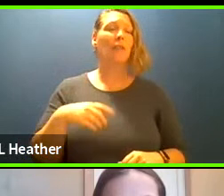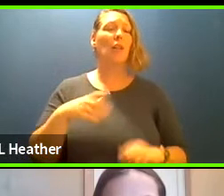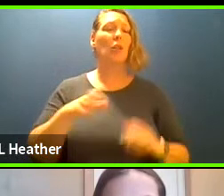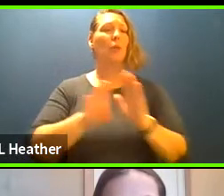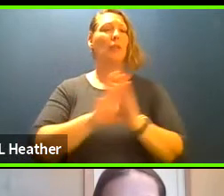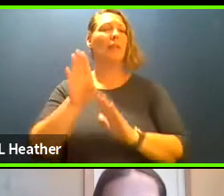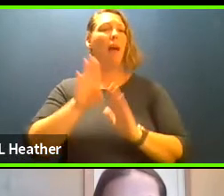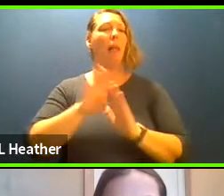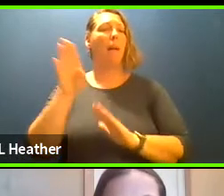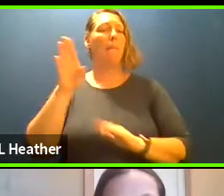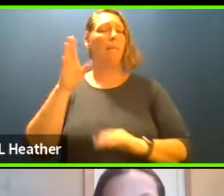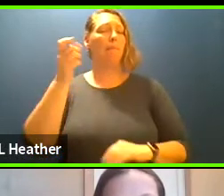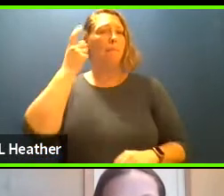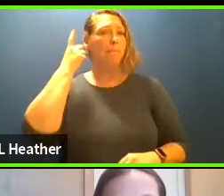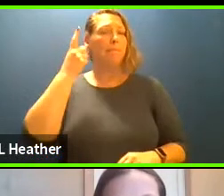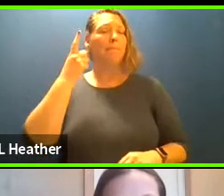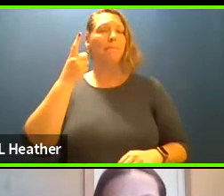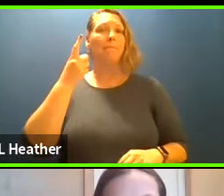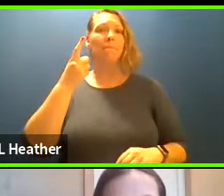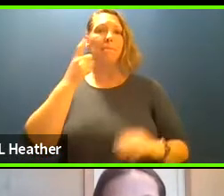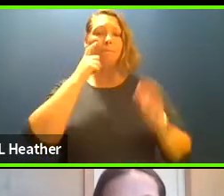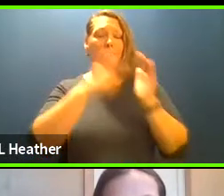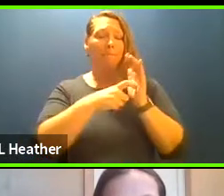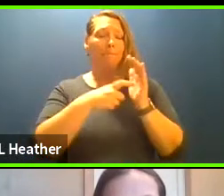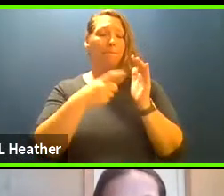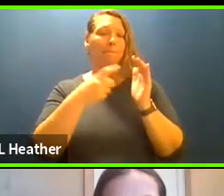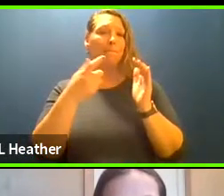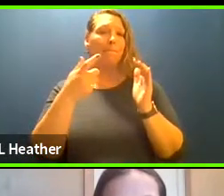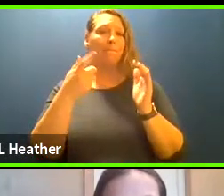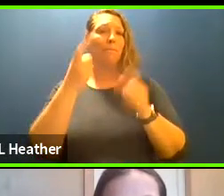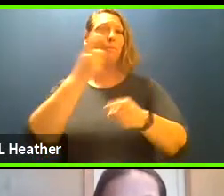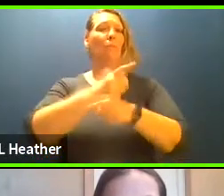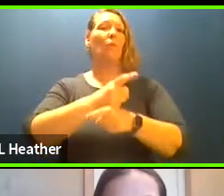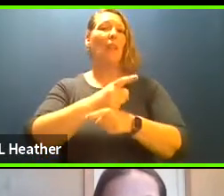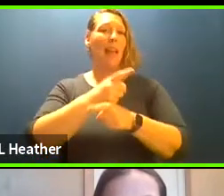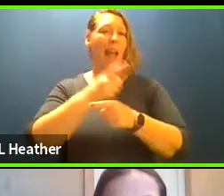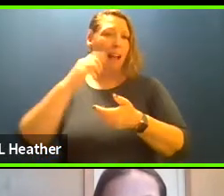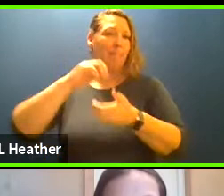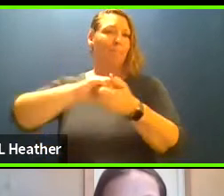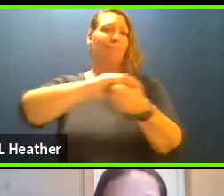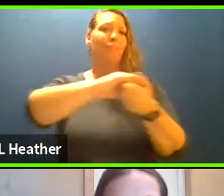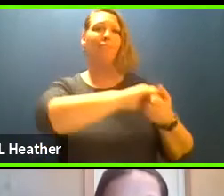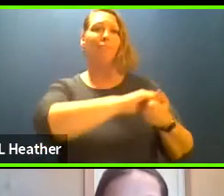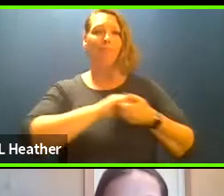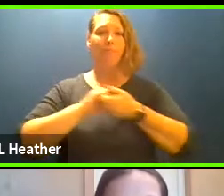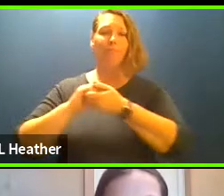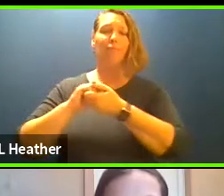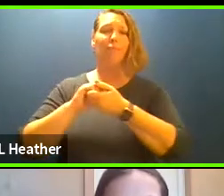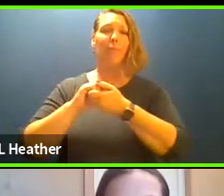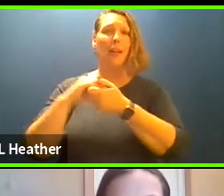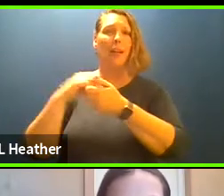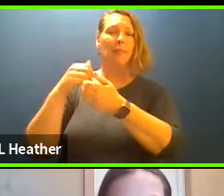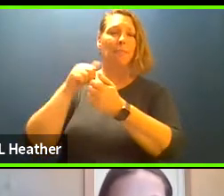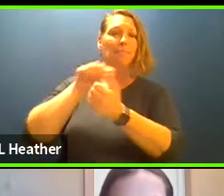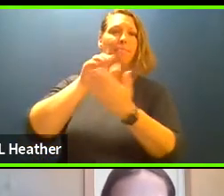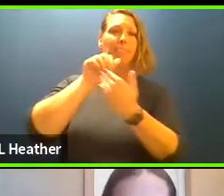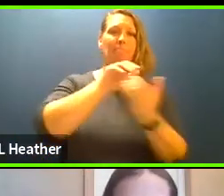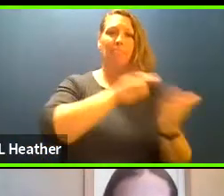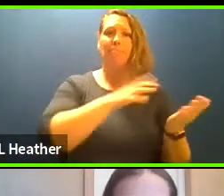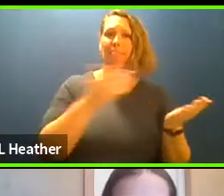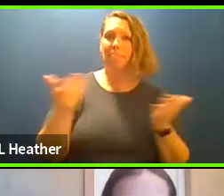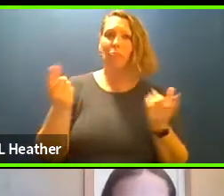develop indicators and identify the right partners to start addressing